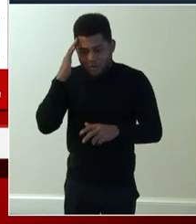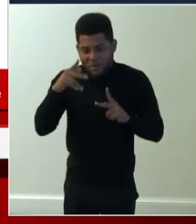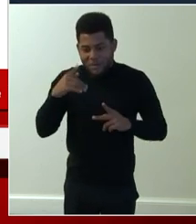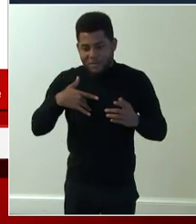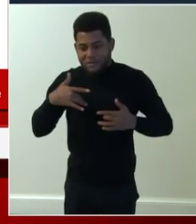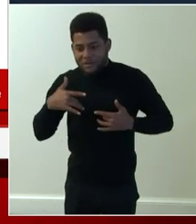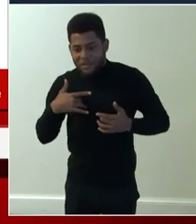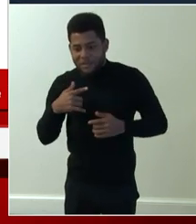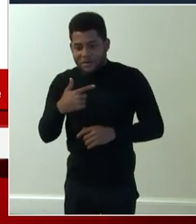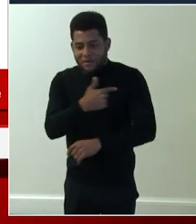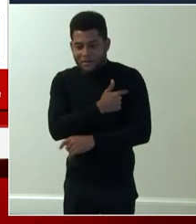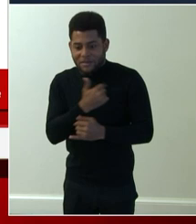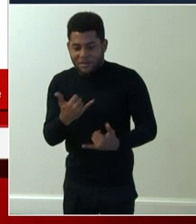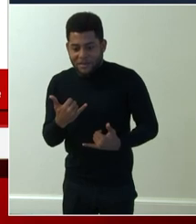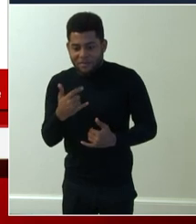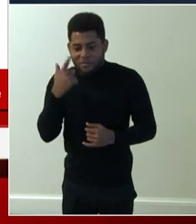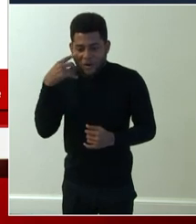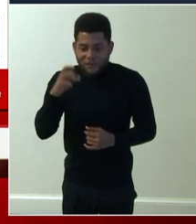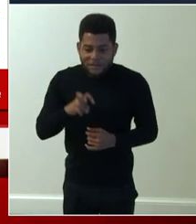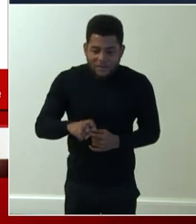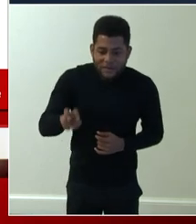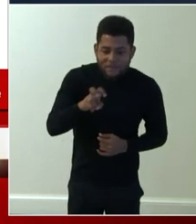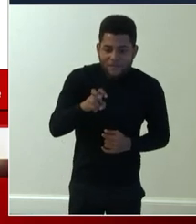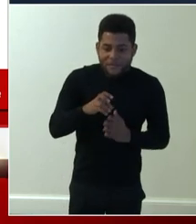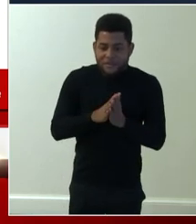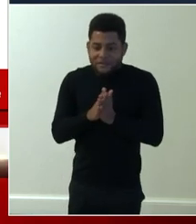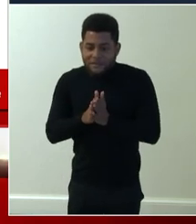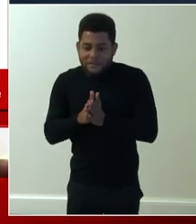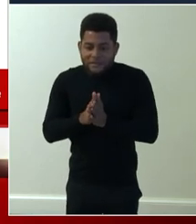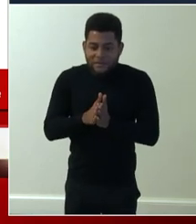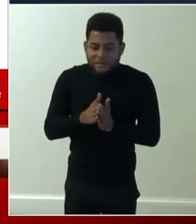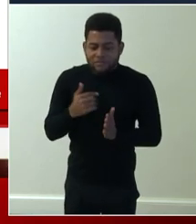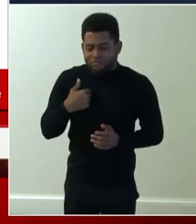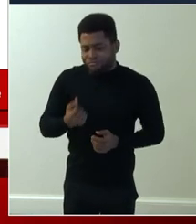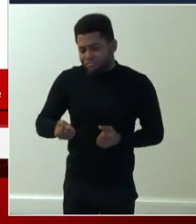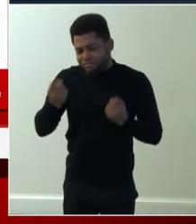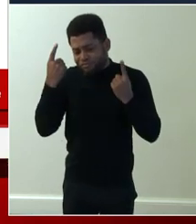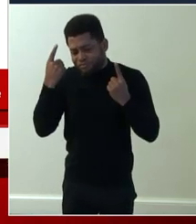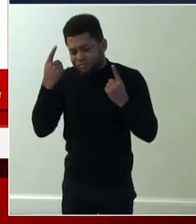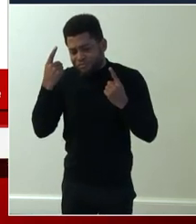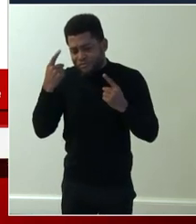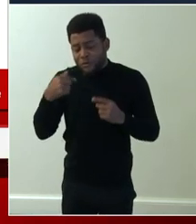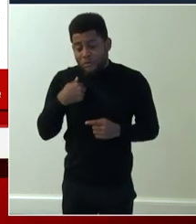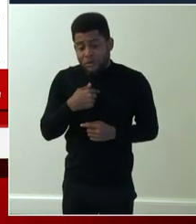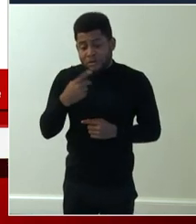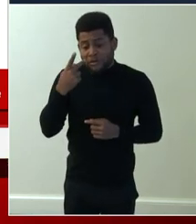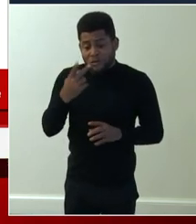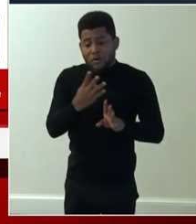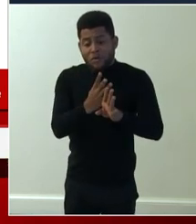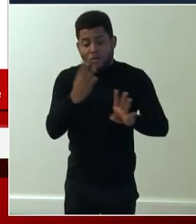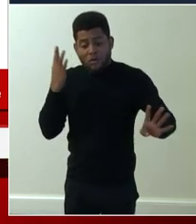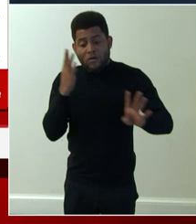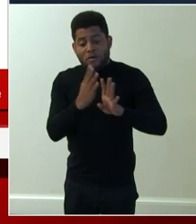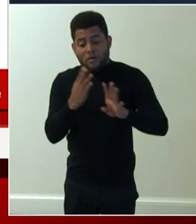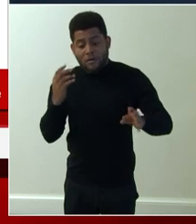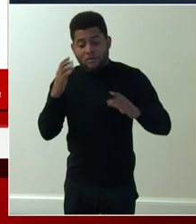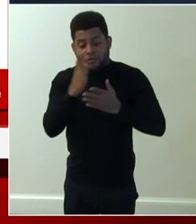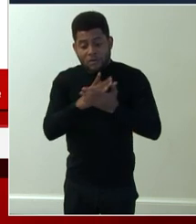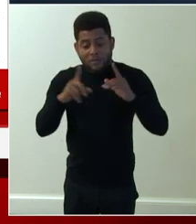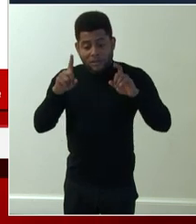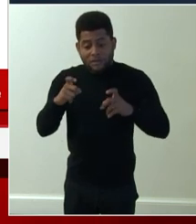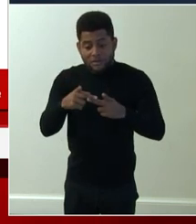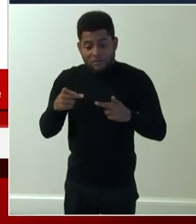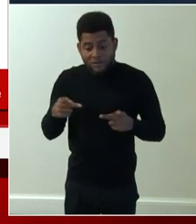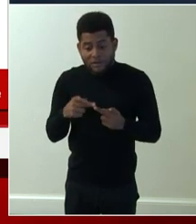right now because they're traveling, right? And so they're anxious, and that's understandable. And so we'll see long lines at some of our testing sites. We see that both